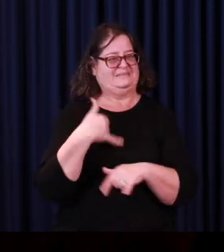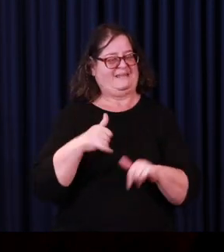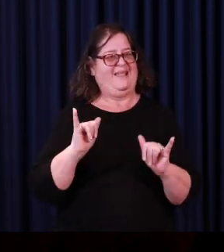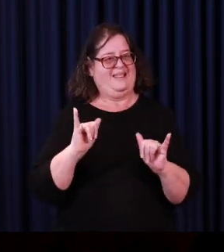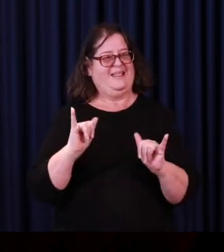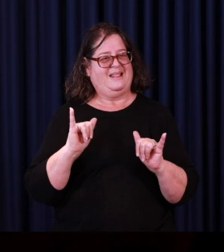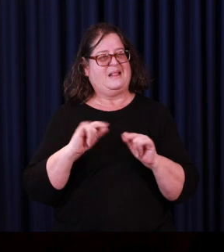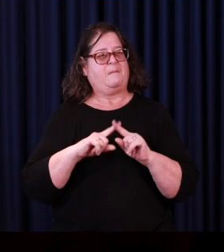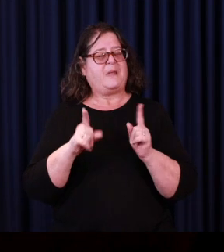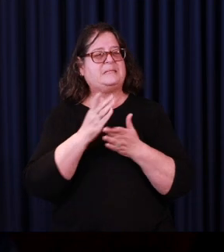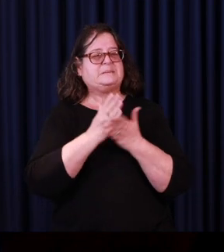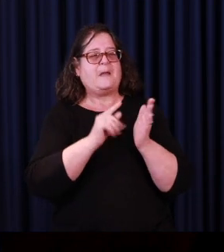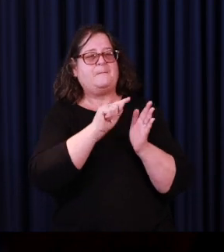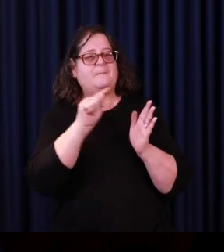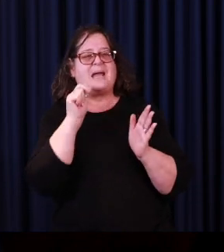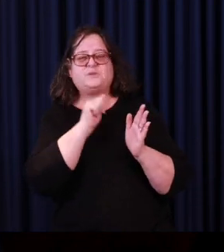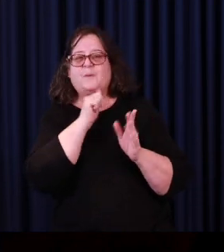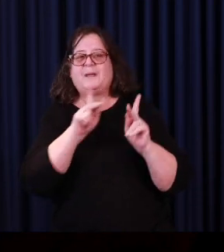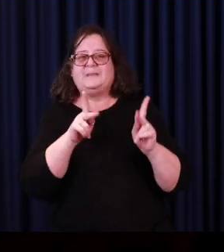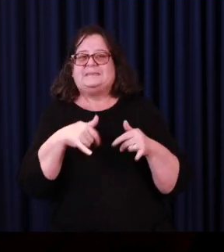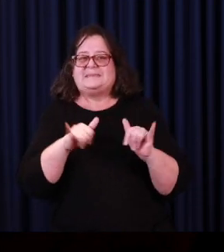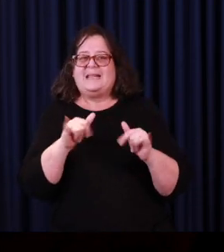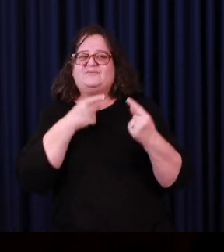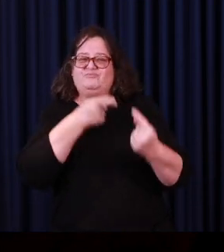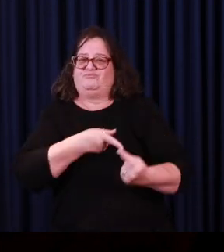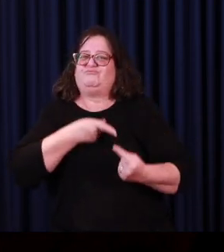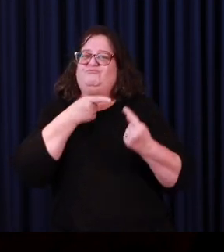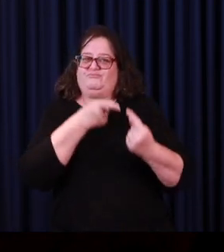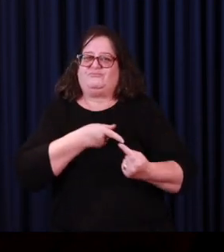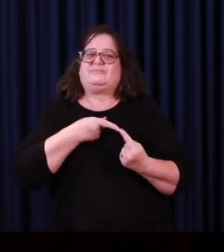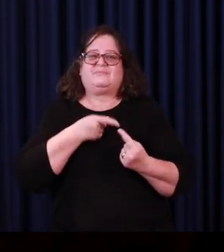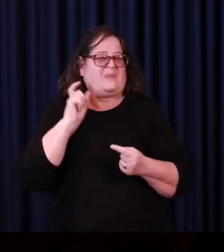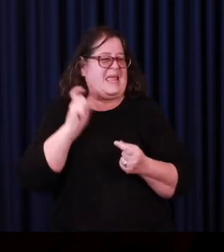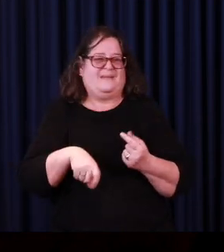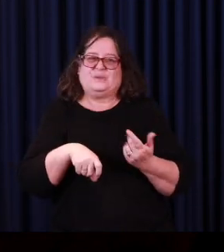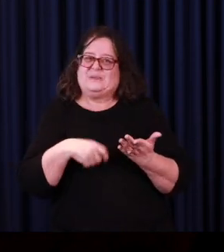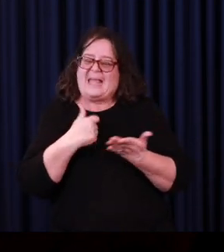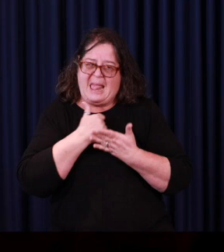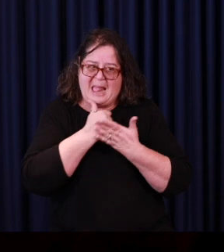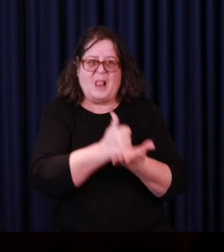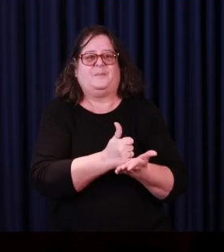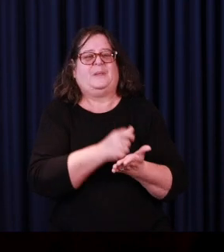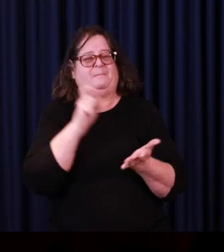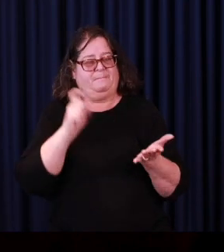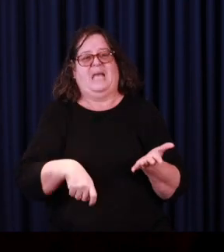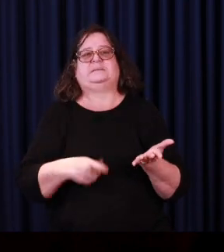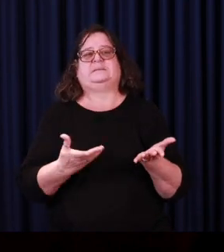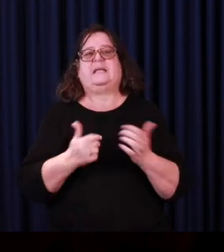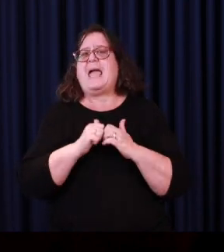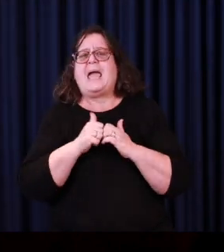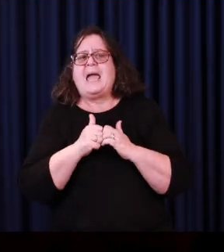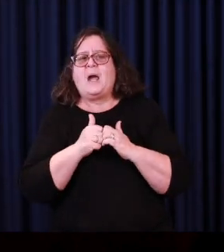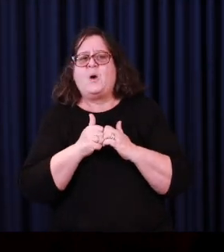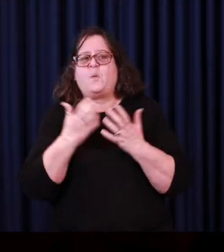are struggling, and it's got to be our priority to help them with a growing economy and